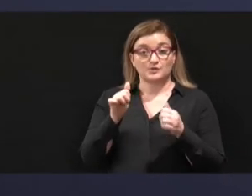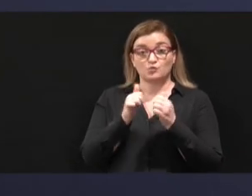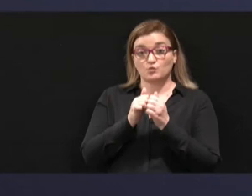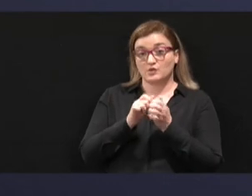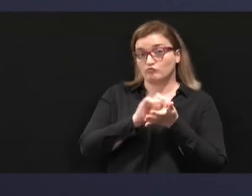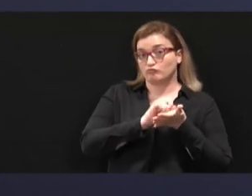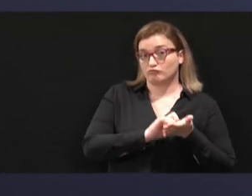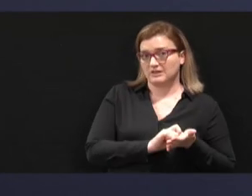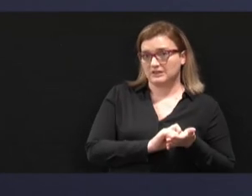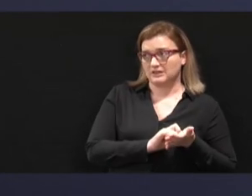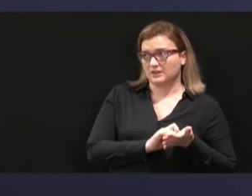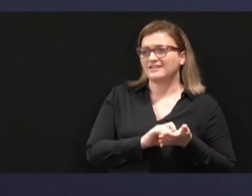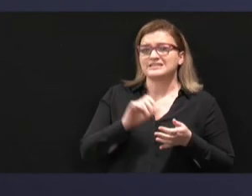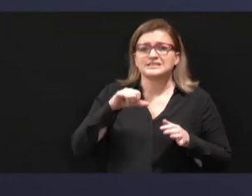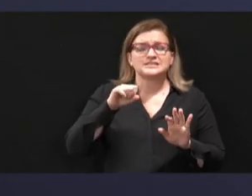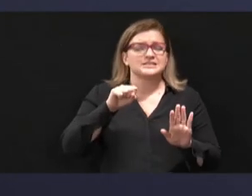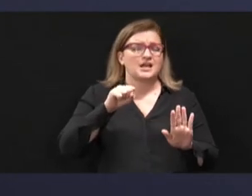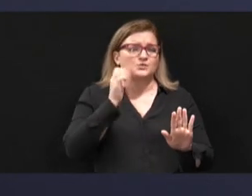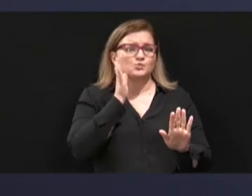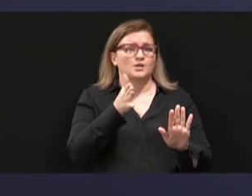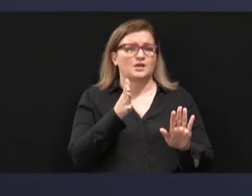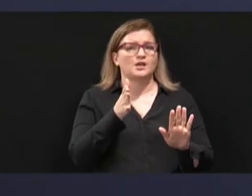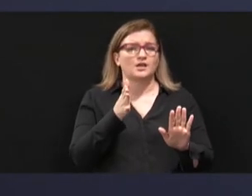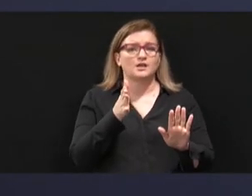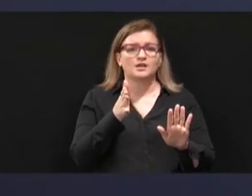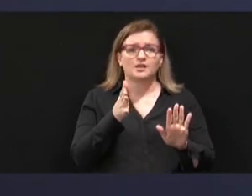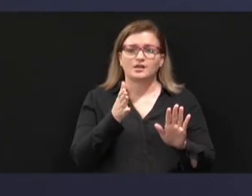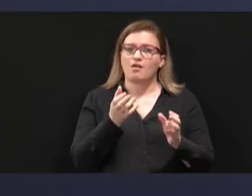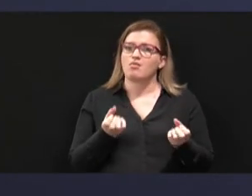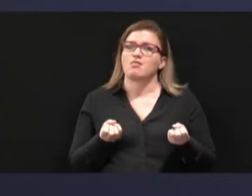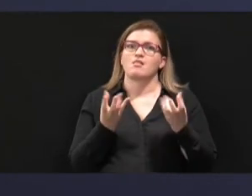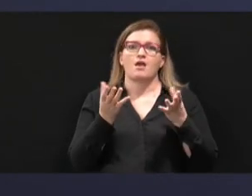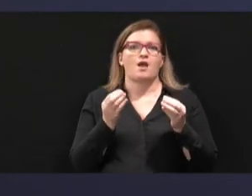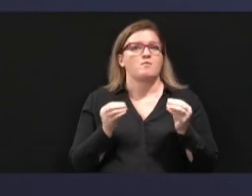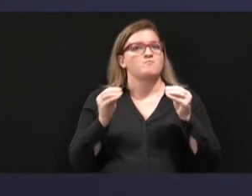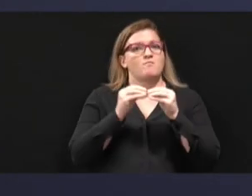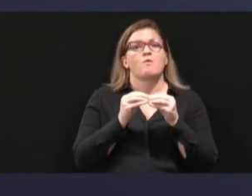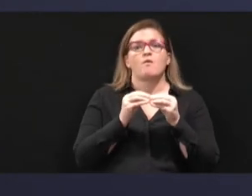showing you how you introduce it. Yes, we'll be doing lots more finger spelling.